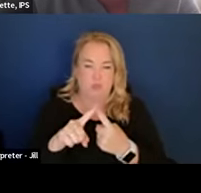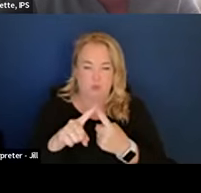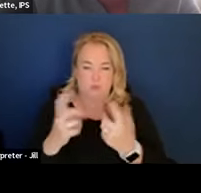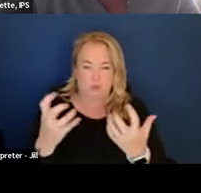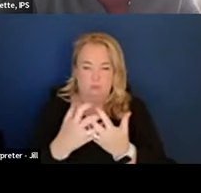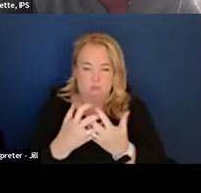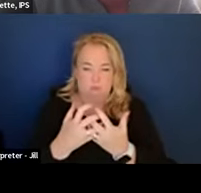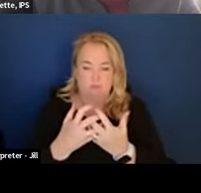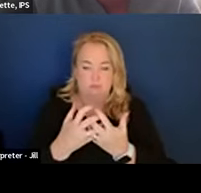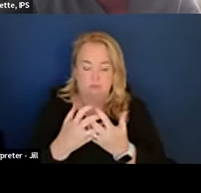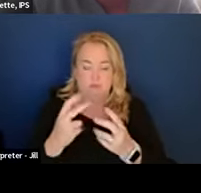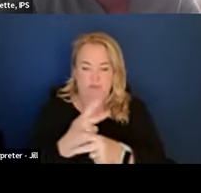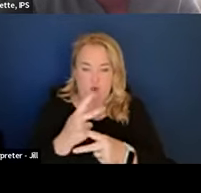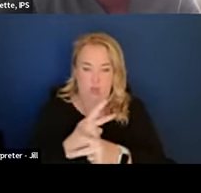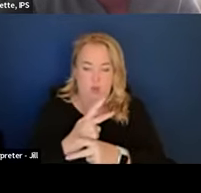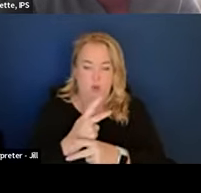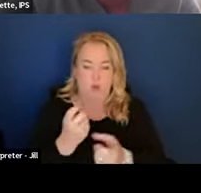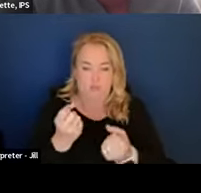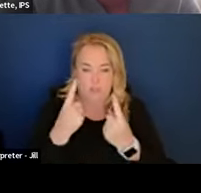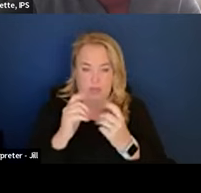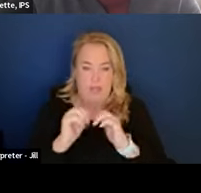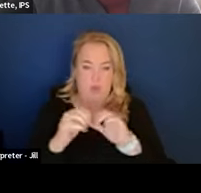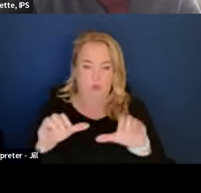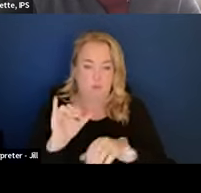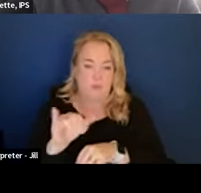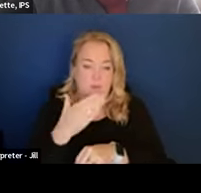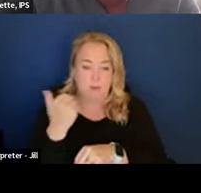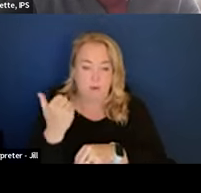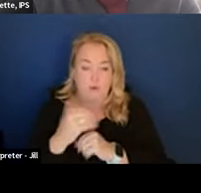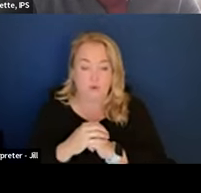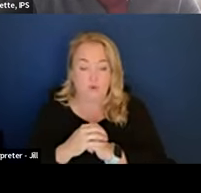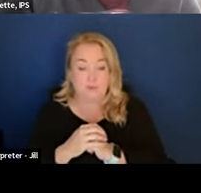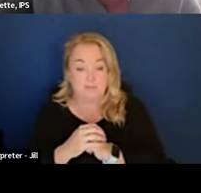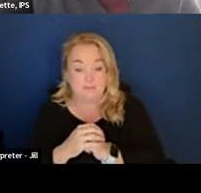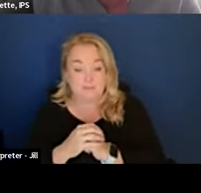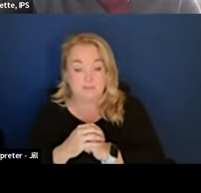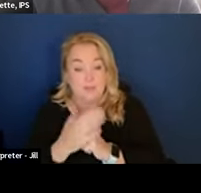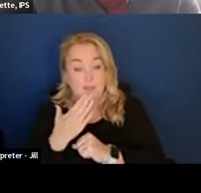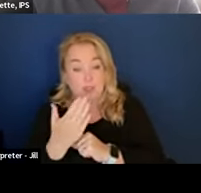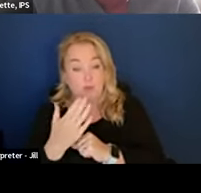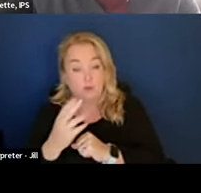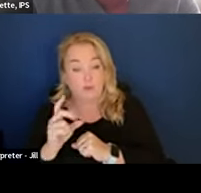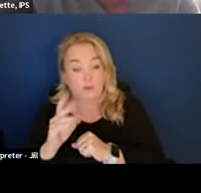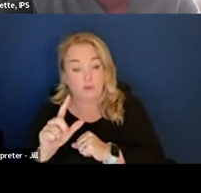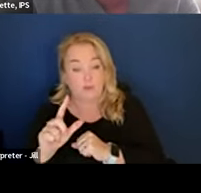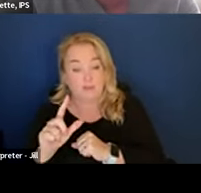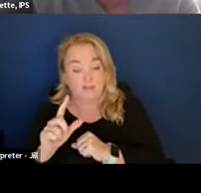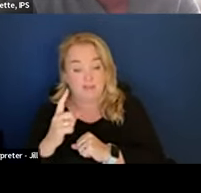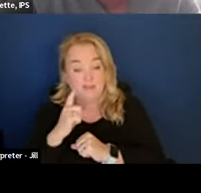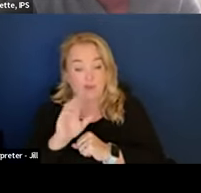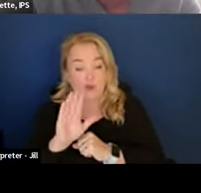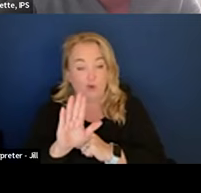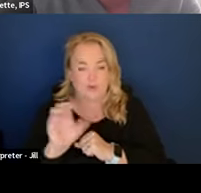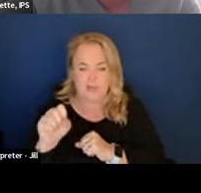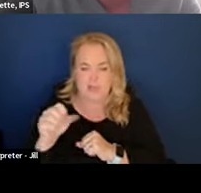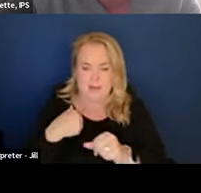and understand and figure out how to do that better. So thank you, Daryl, for your— I'm